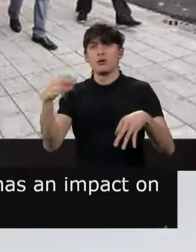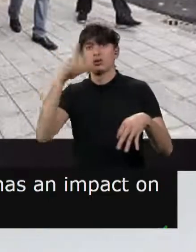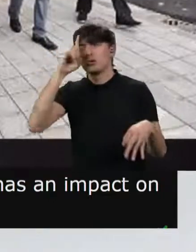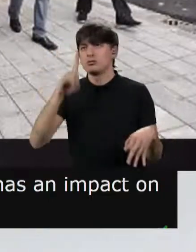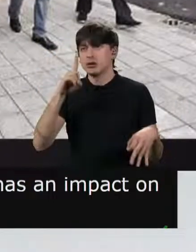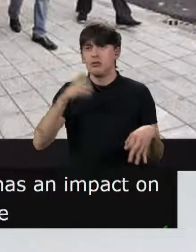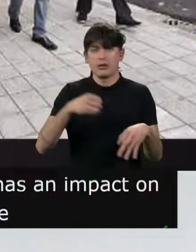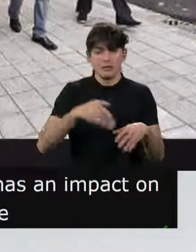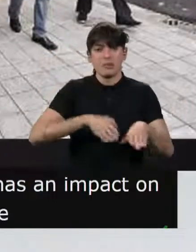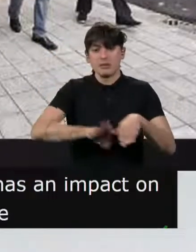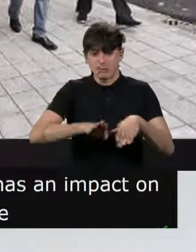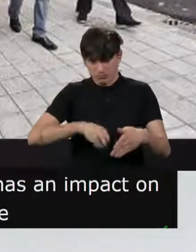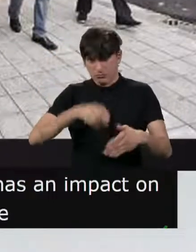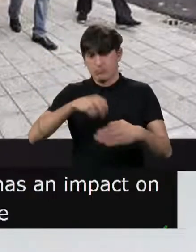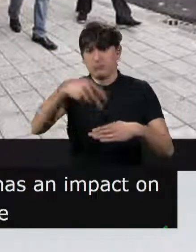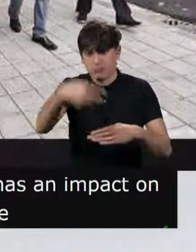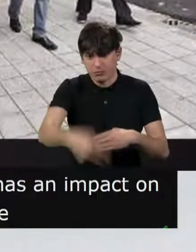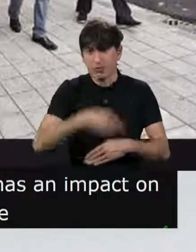sidewalks safely.